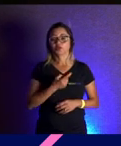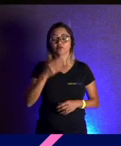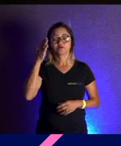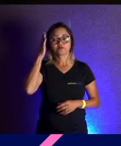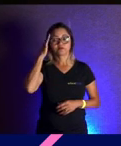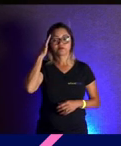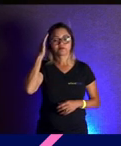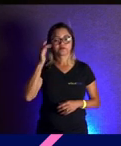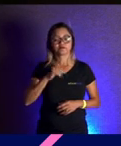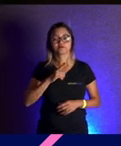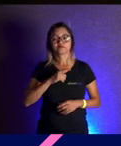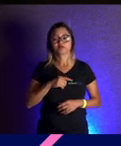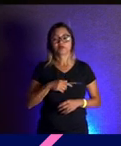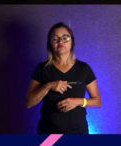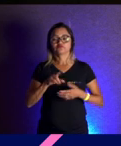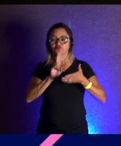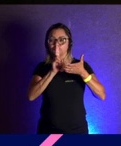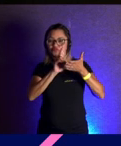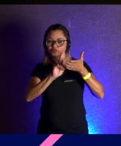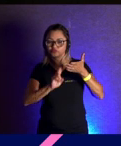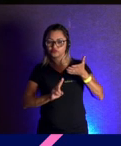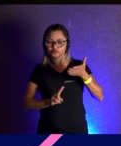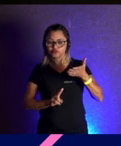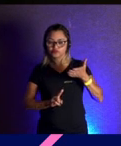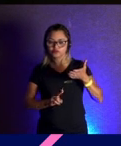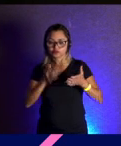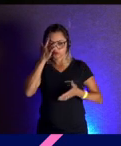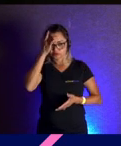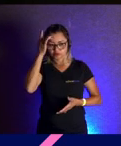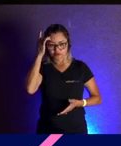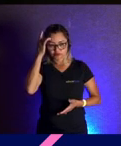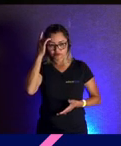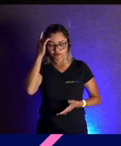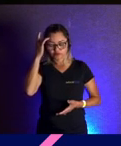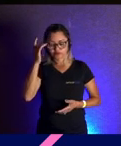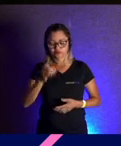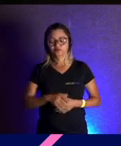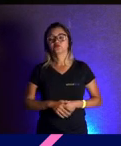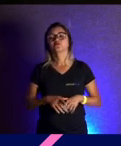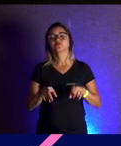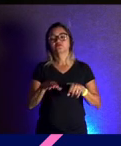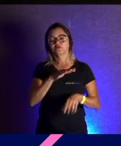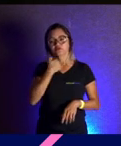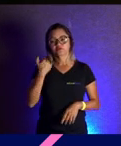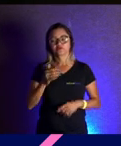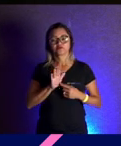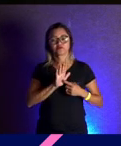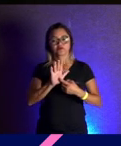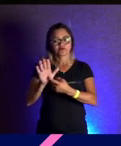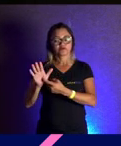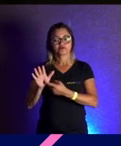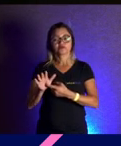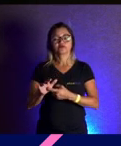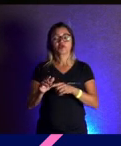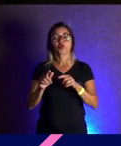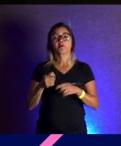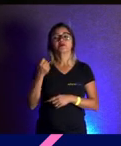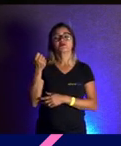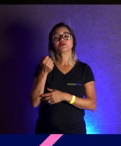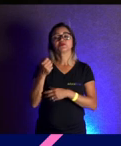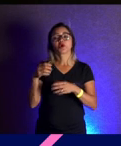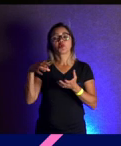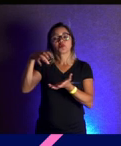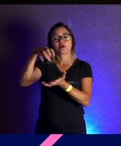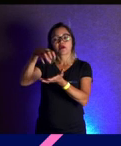list. We have a list of people who've been killed that was published by a local NGO. They documenting the